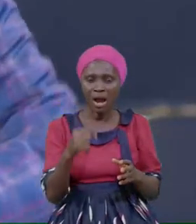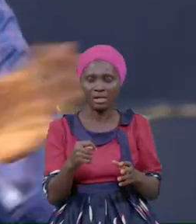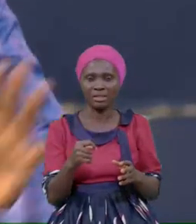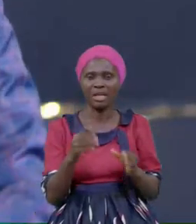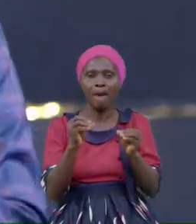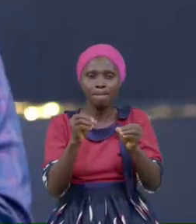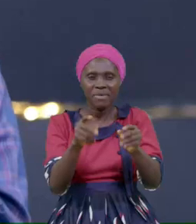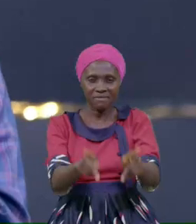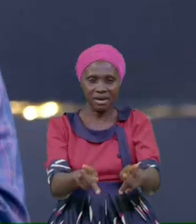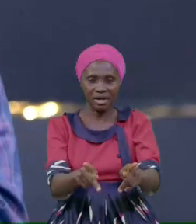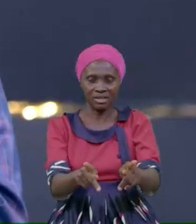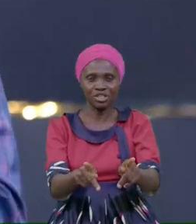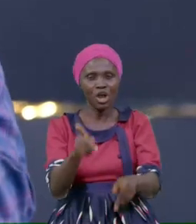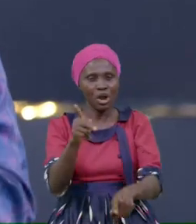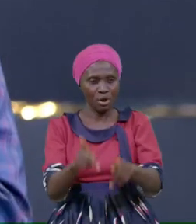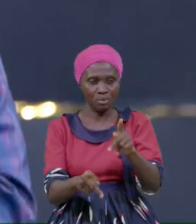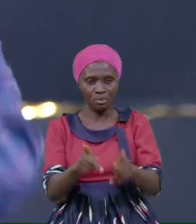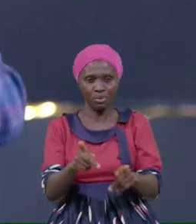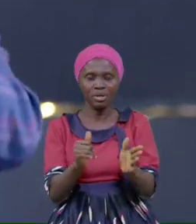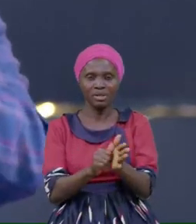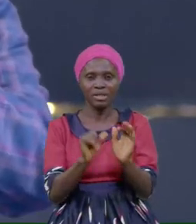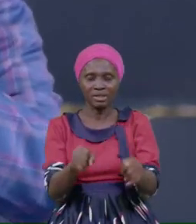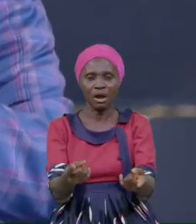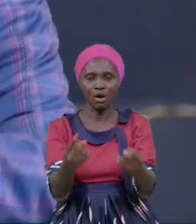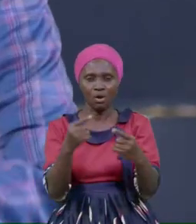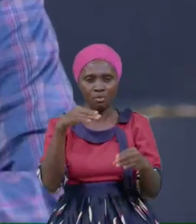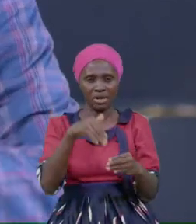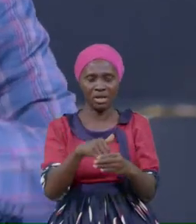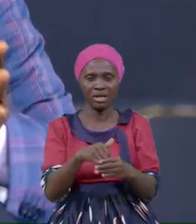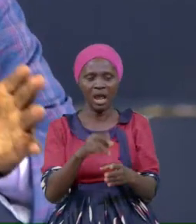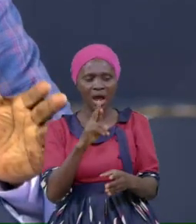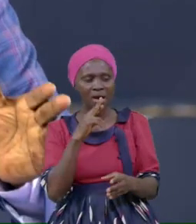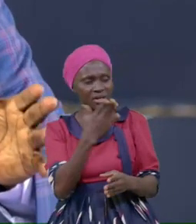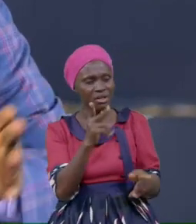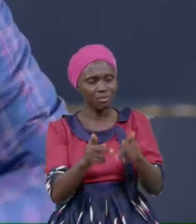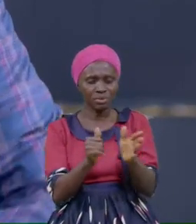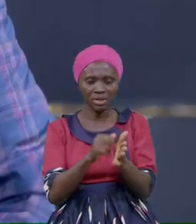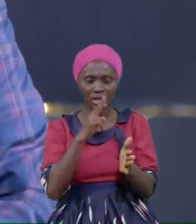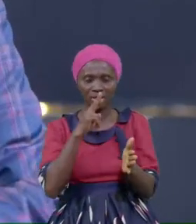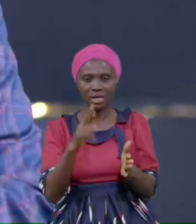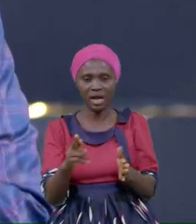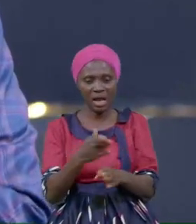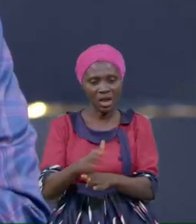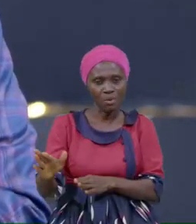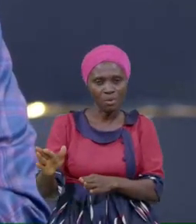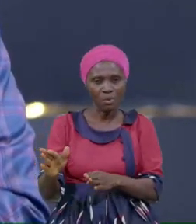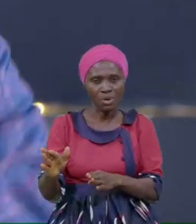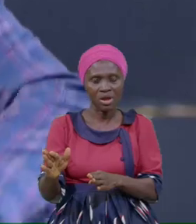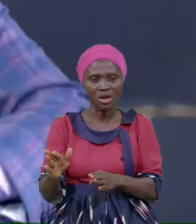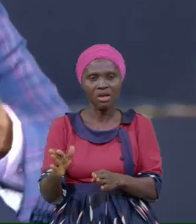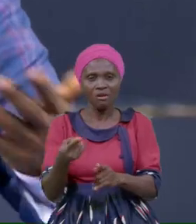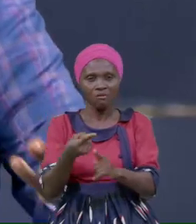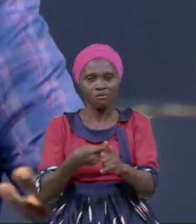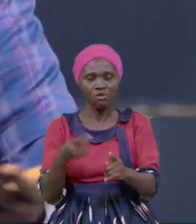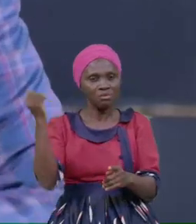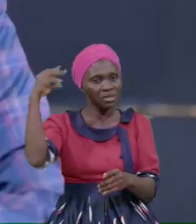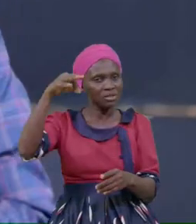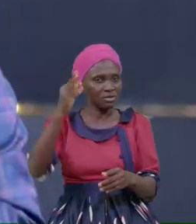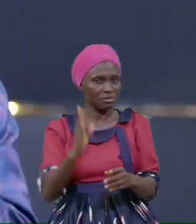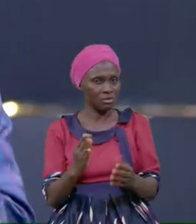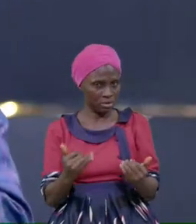are shielded from this grace of God? Look at this. For the grace of God that